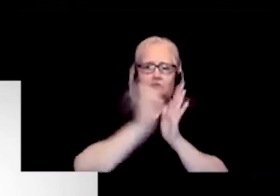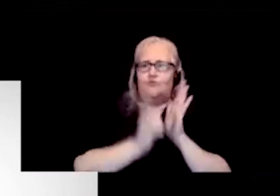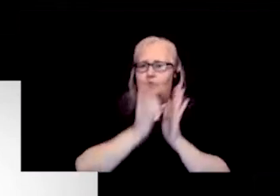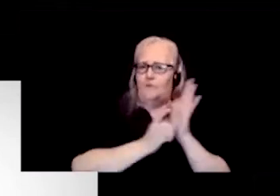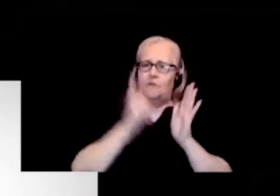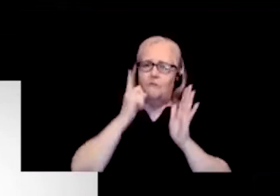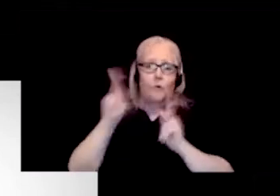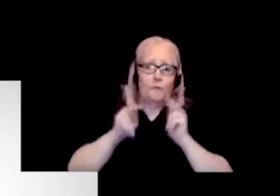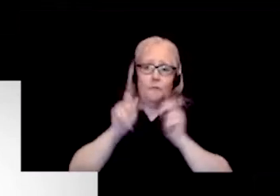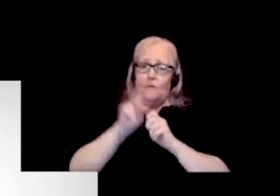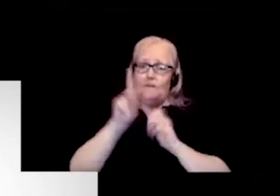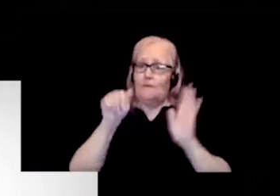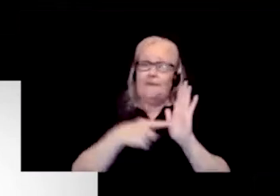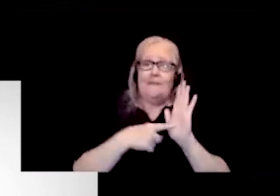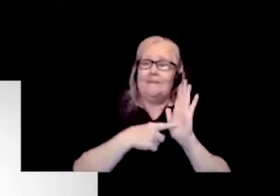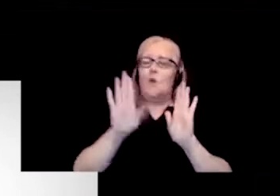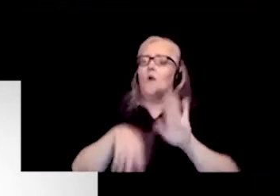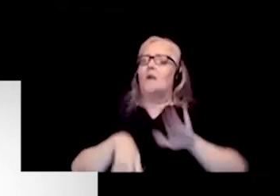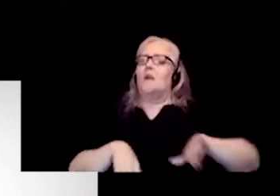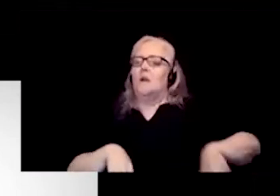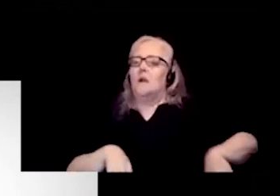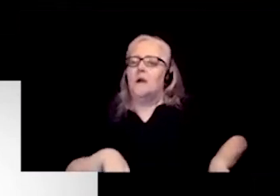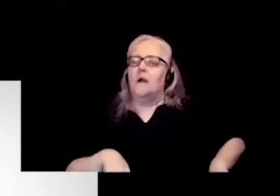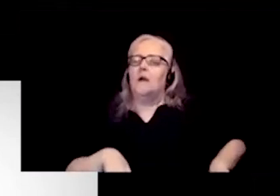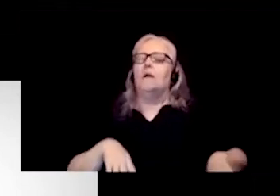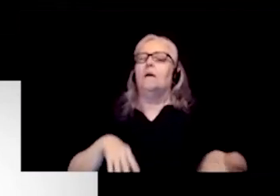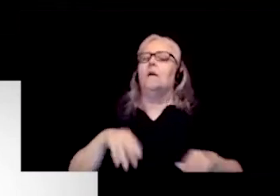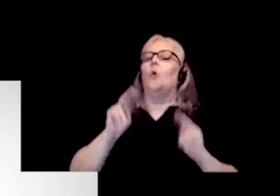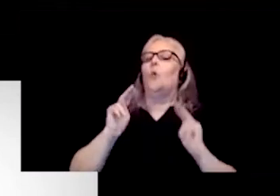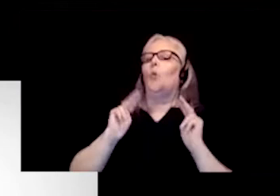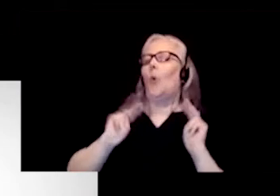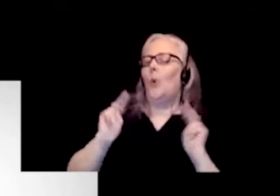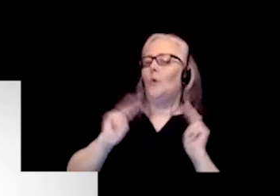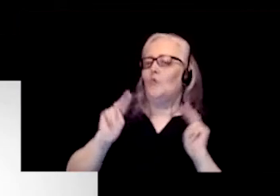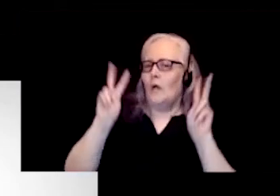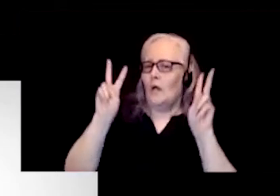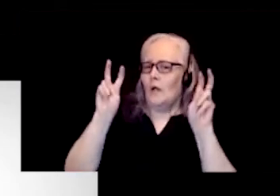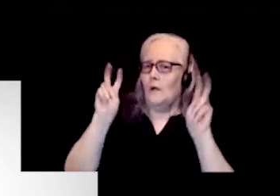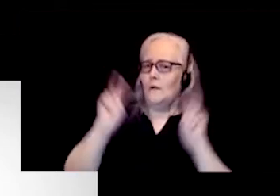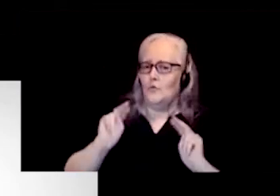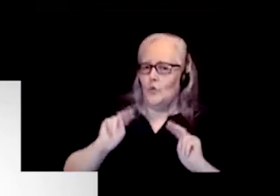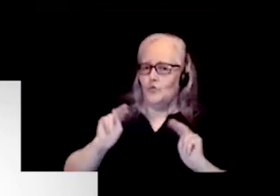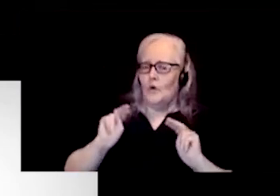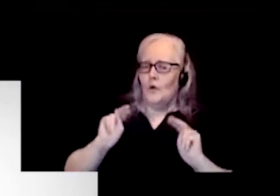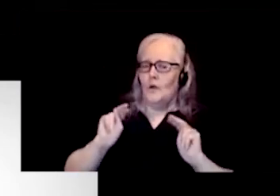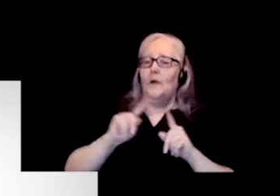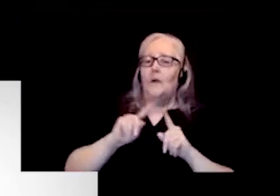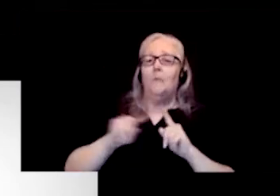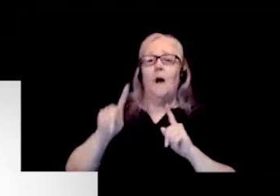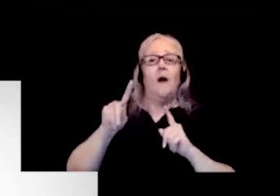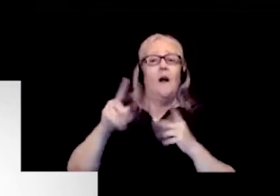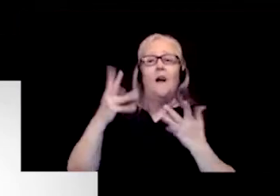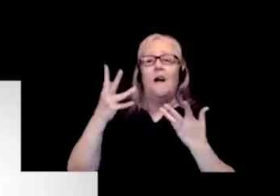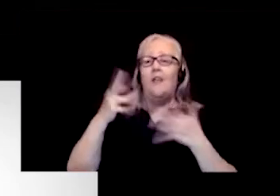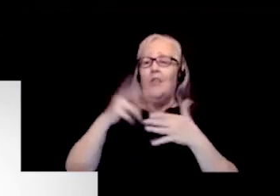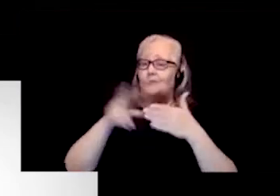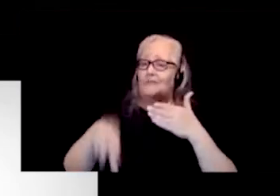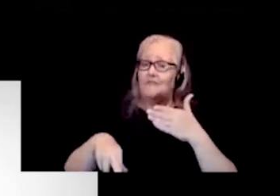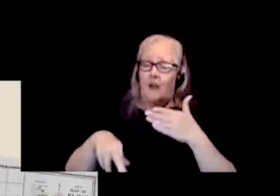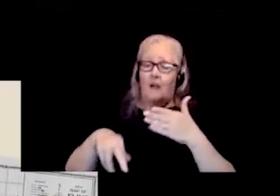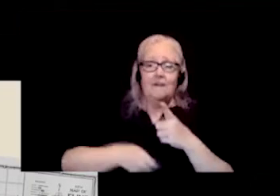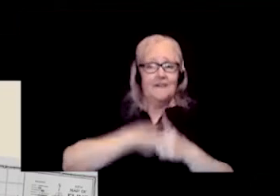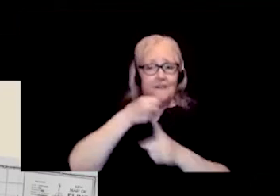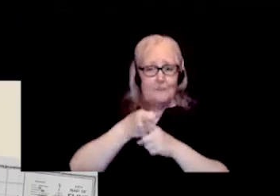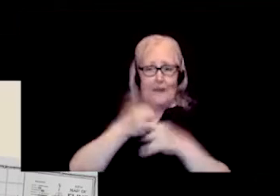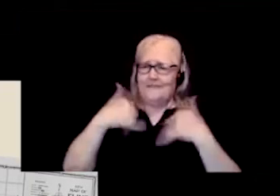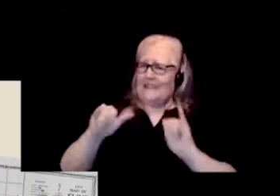disabilities, to now facially neutral policies, but again, having a disparate impact on these very communities. We